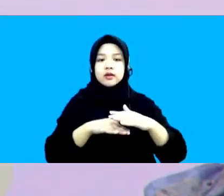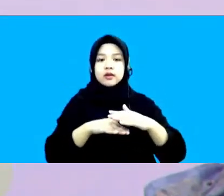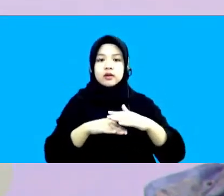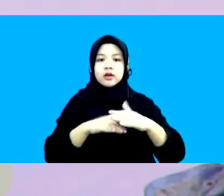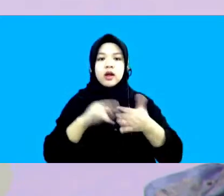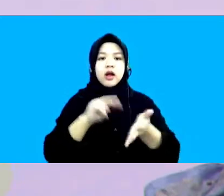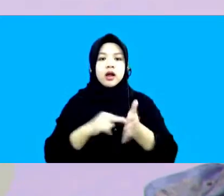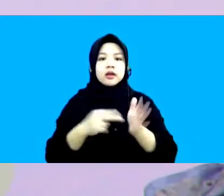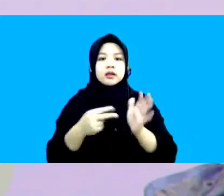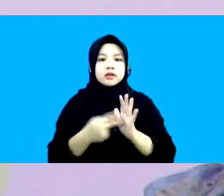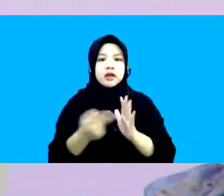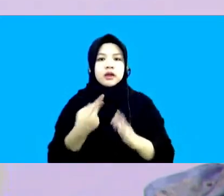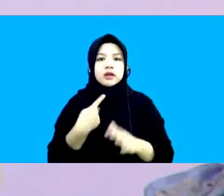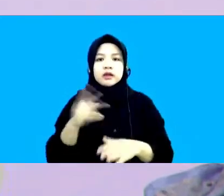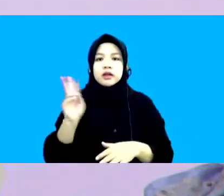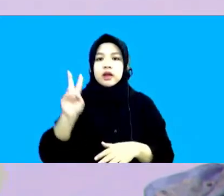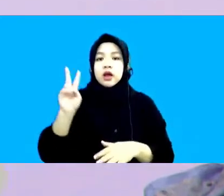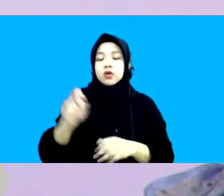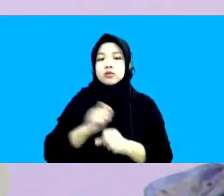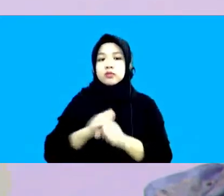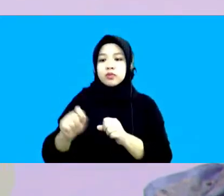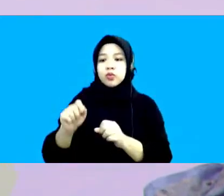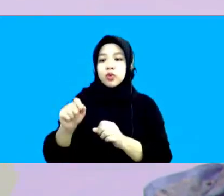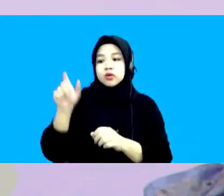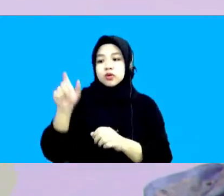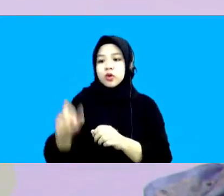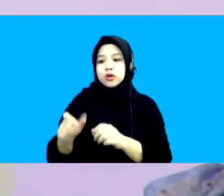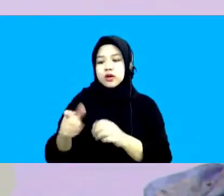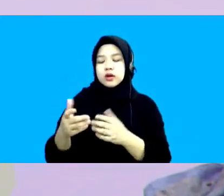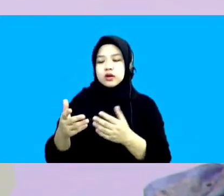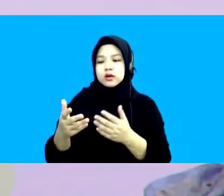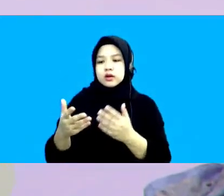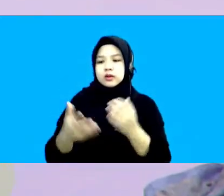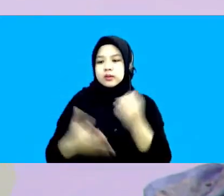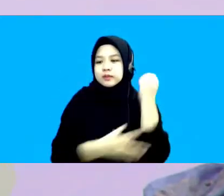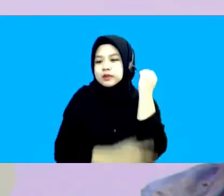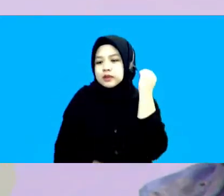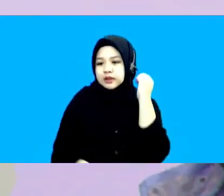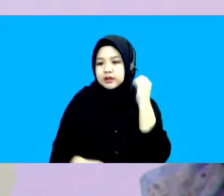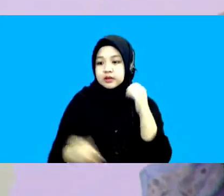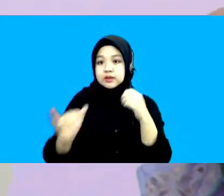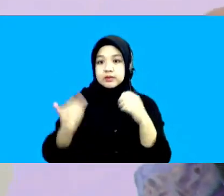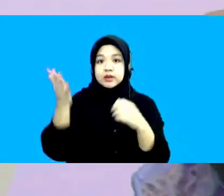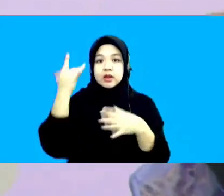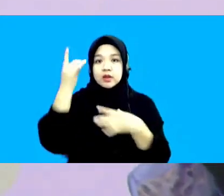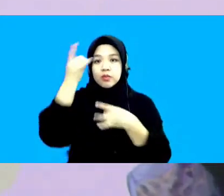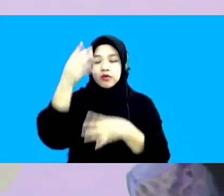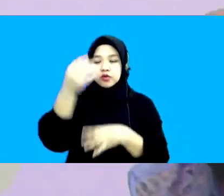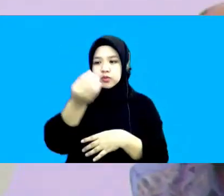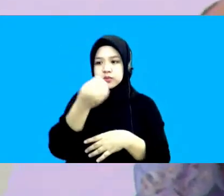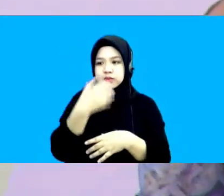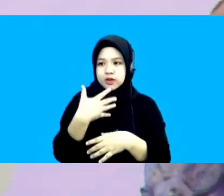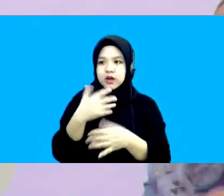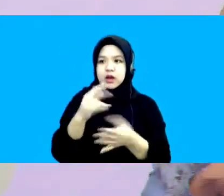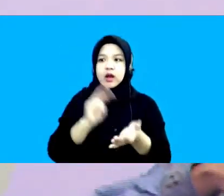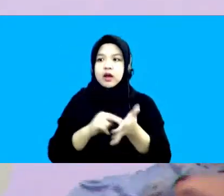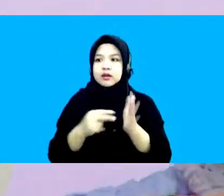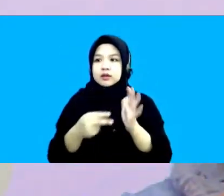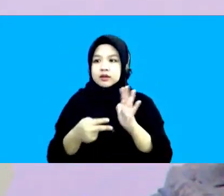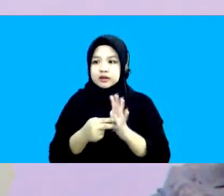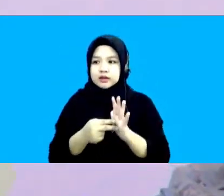decline or they are losing jobs or their, small enterprises have to be stopped,